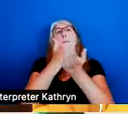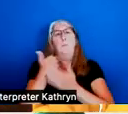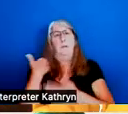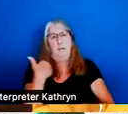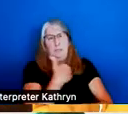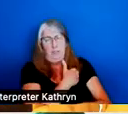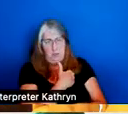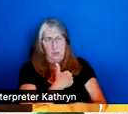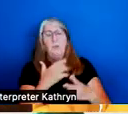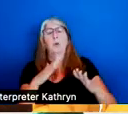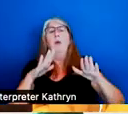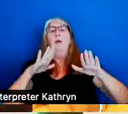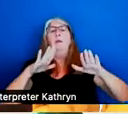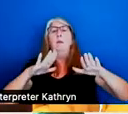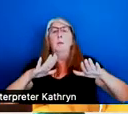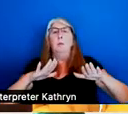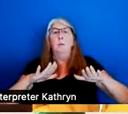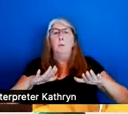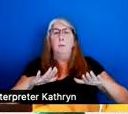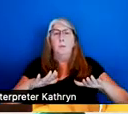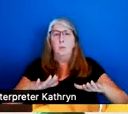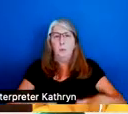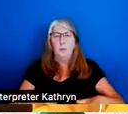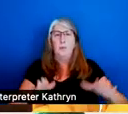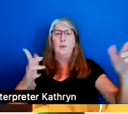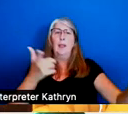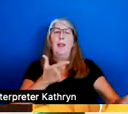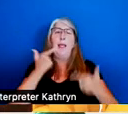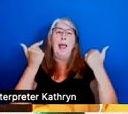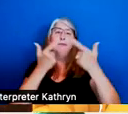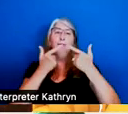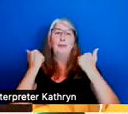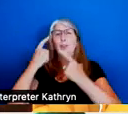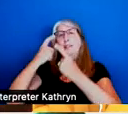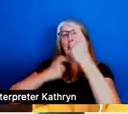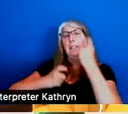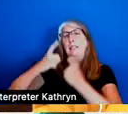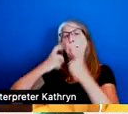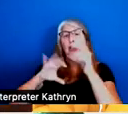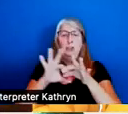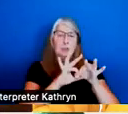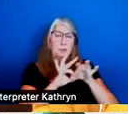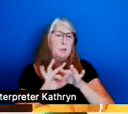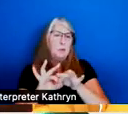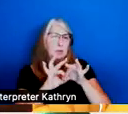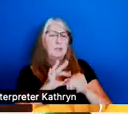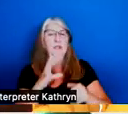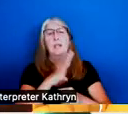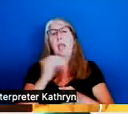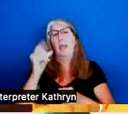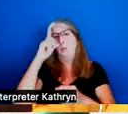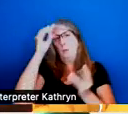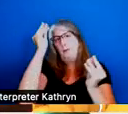deep respite in laughter, tears, community, and